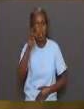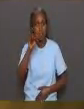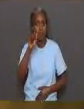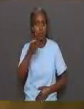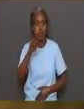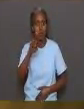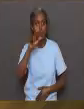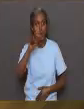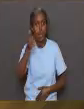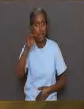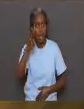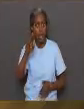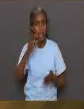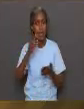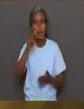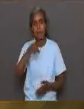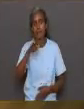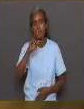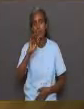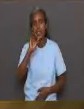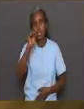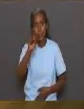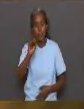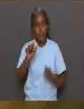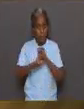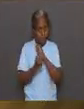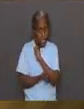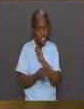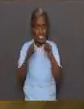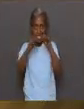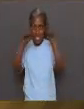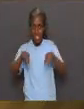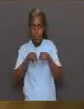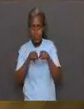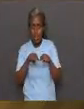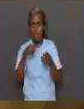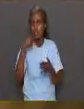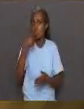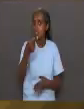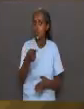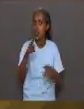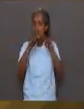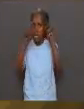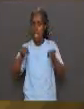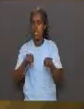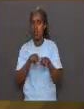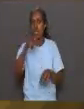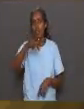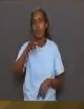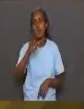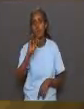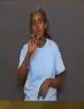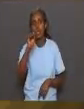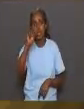prism. If the base is a square, then it is called a square